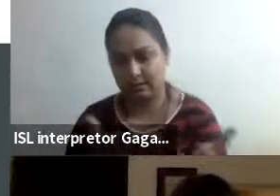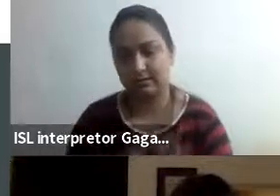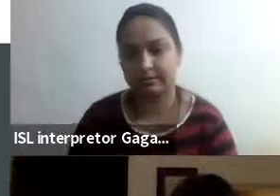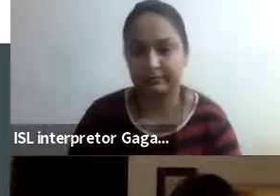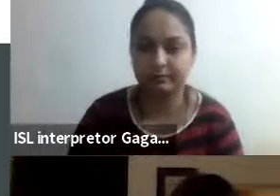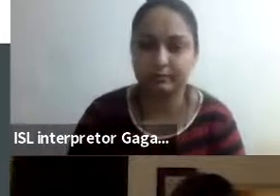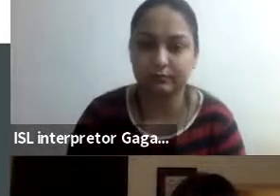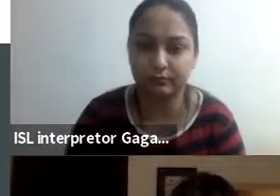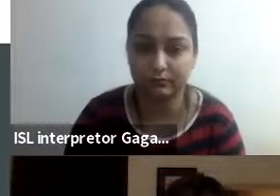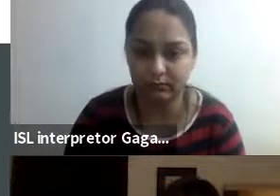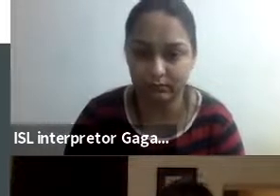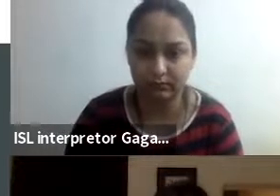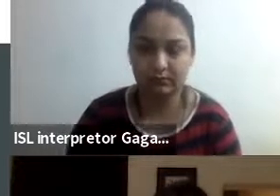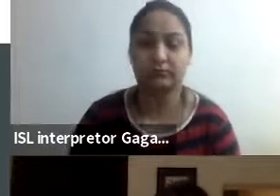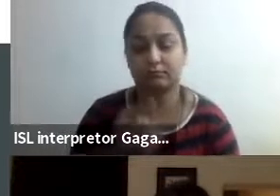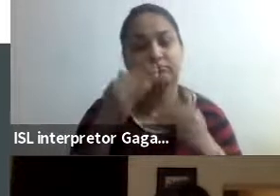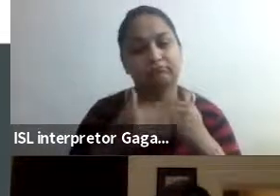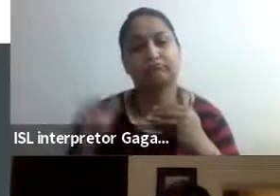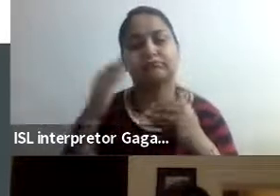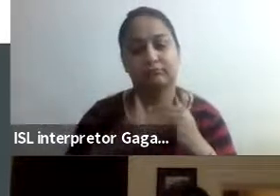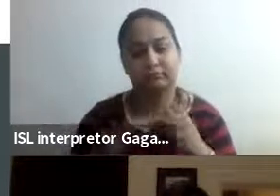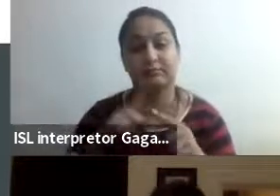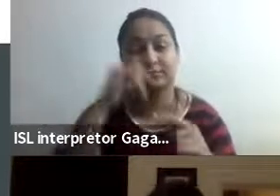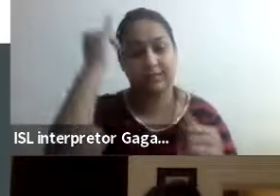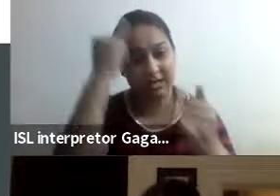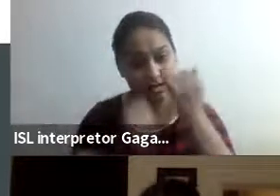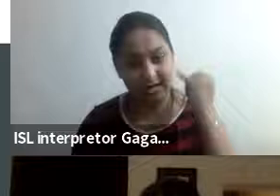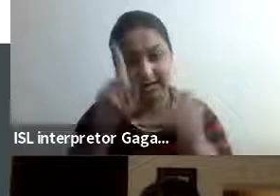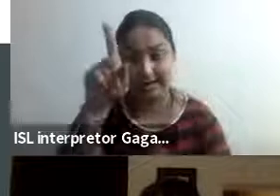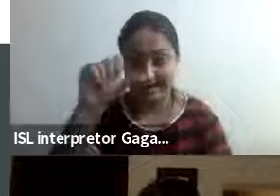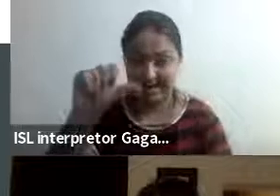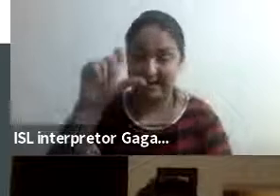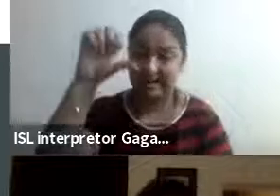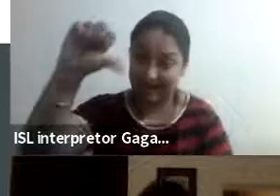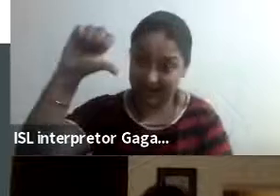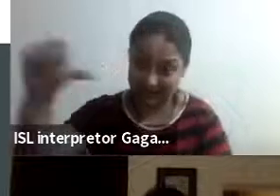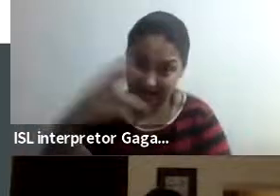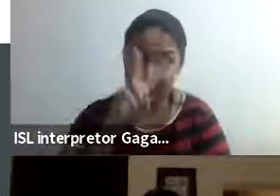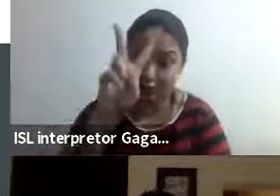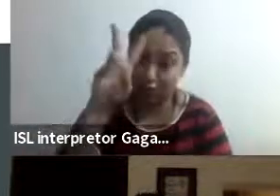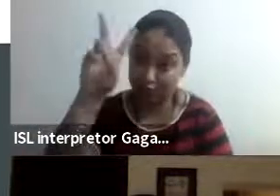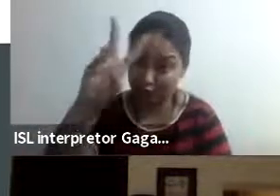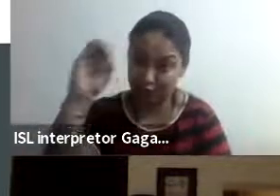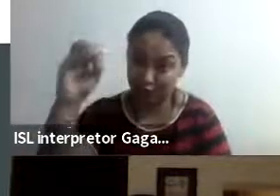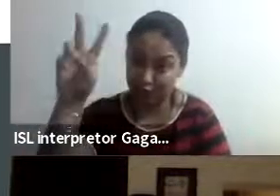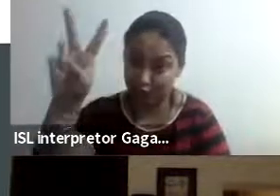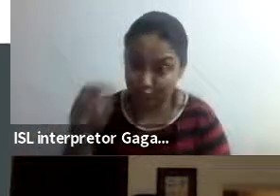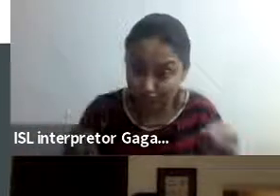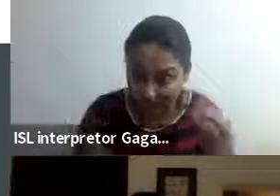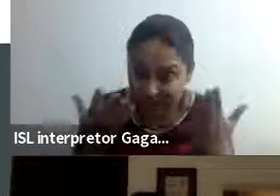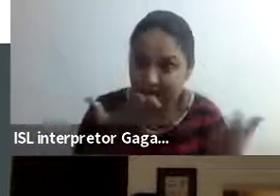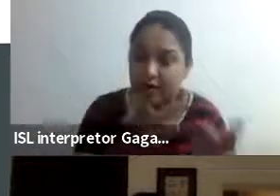Um, and so on. So by the end of the 1990s and the beginning of 2002,